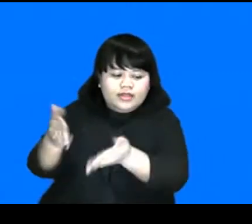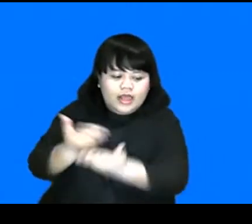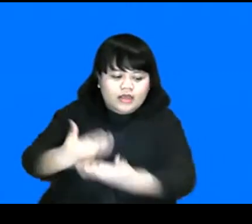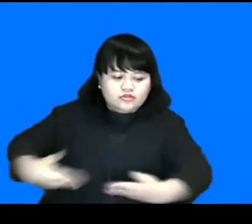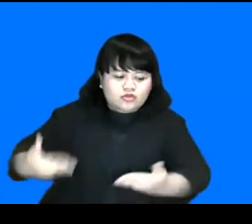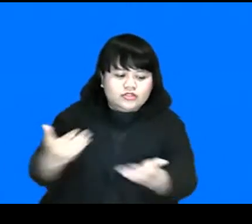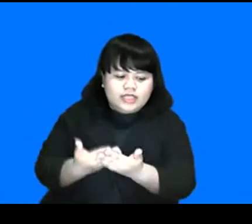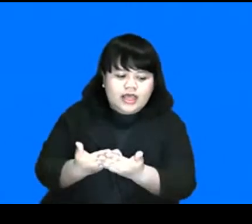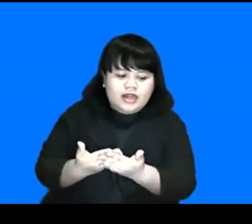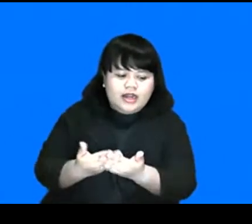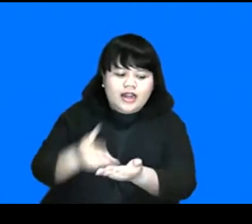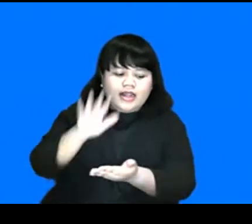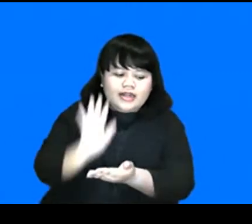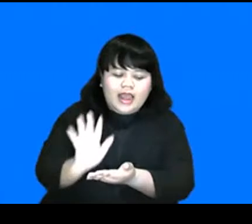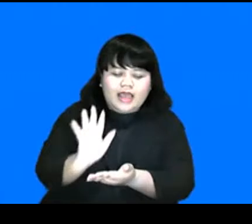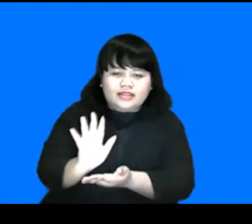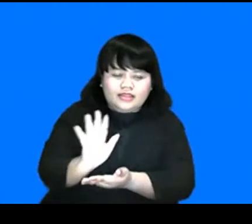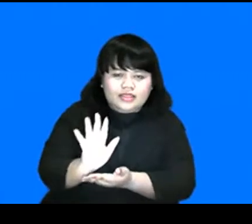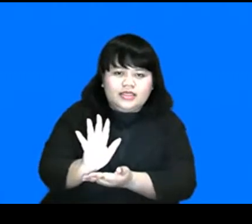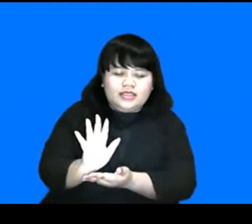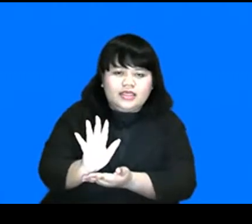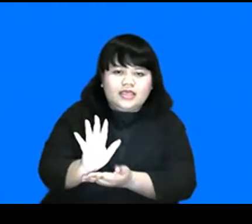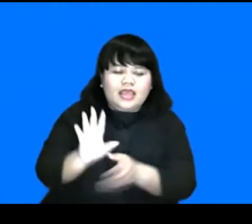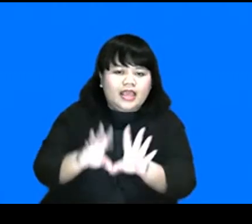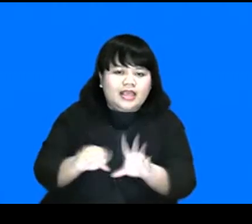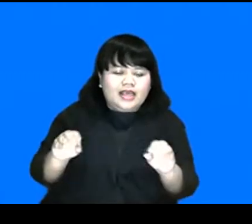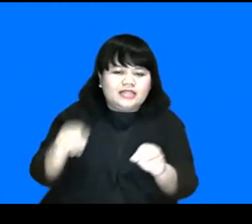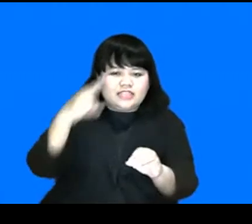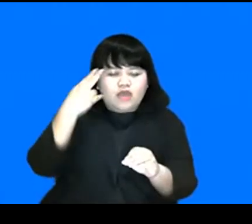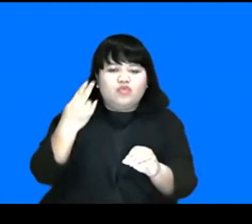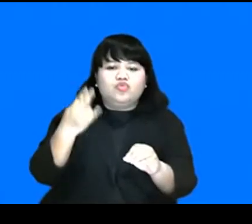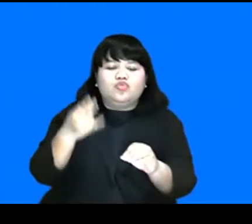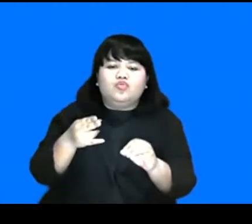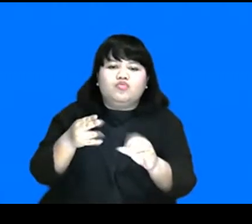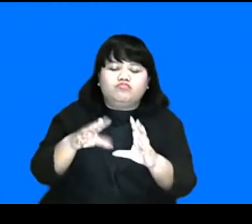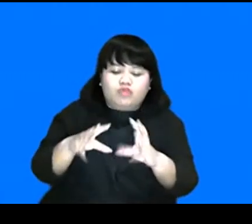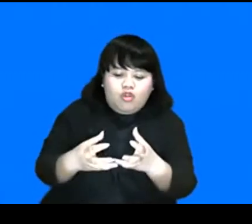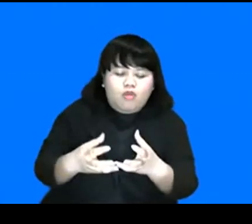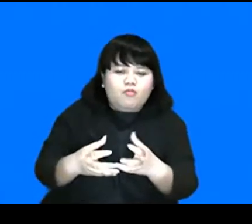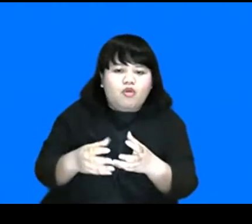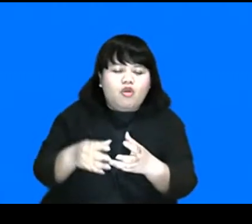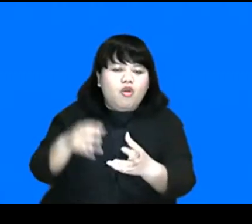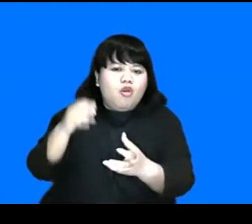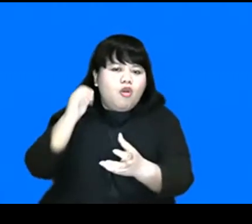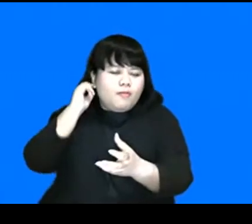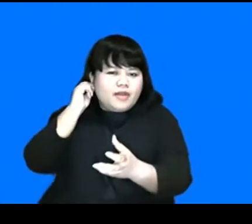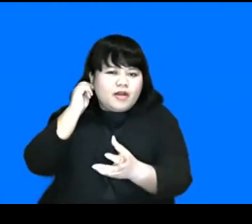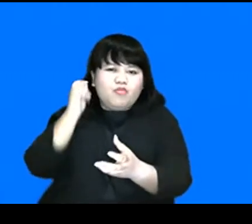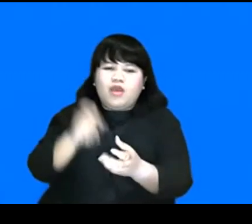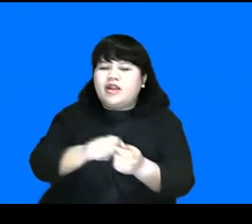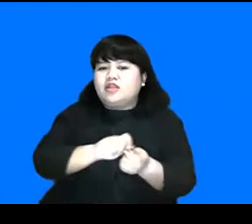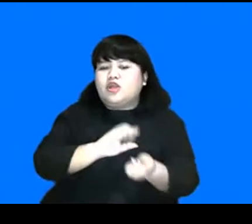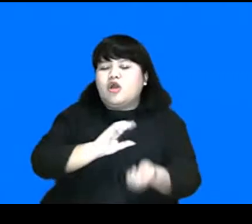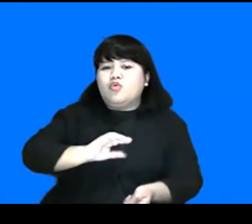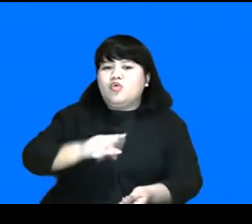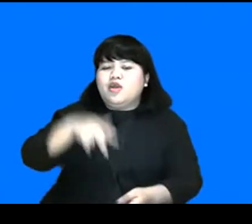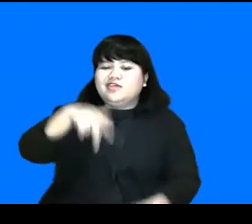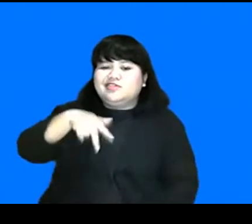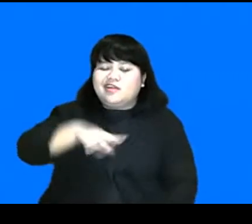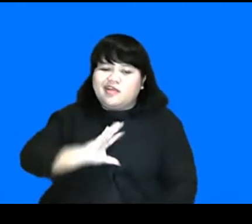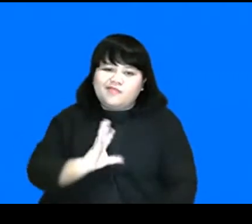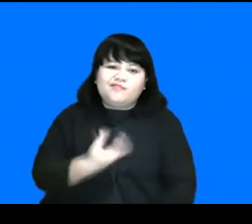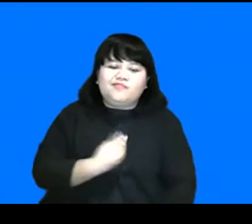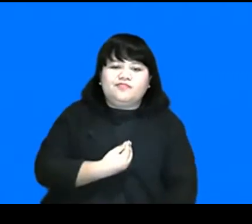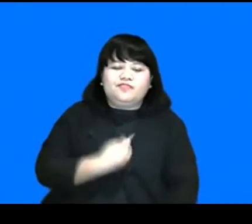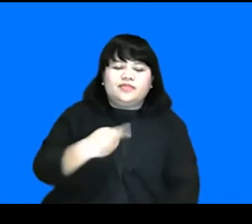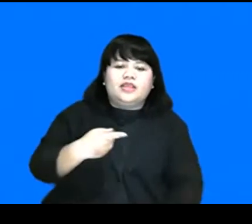women, transgenders, marginalized communities, is another whole long political struggle. But it's a